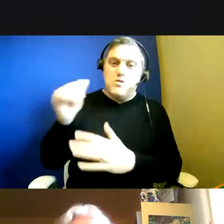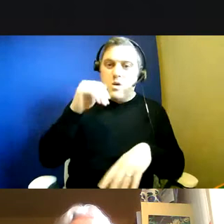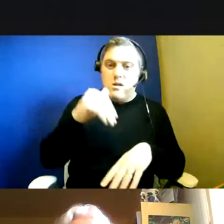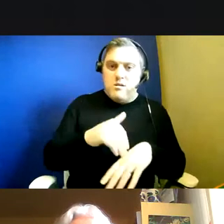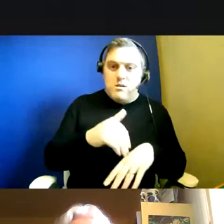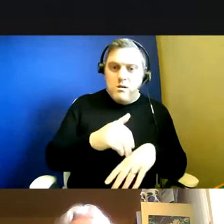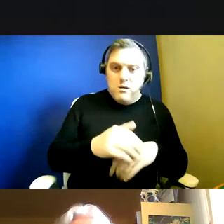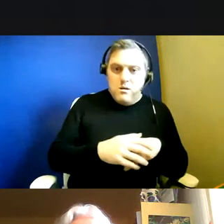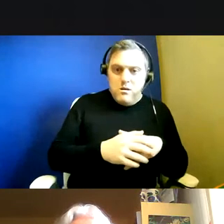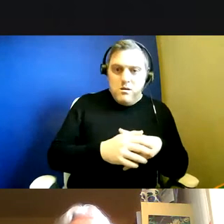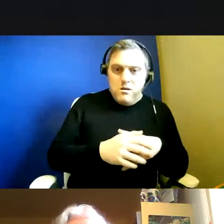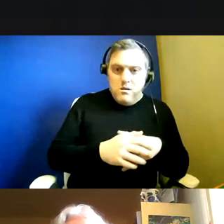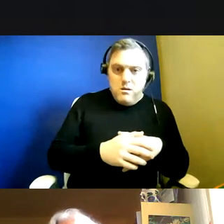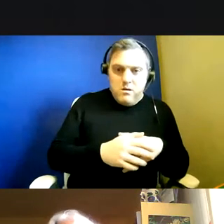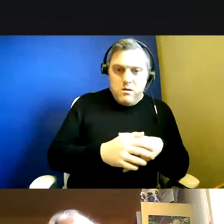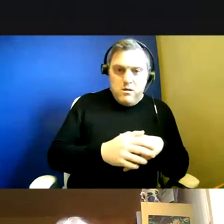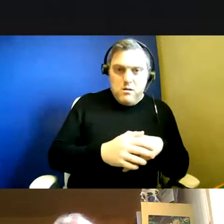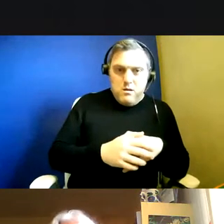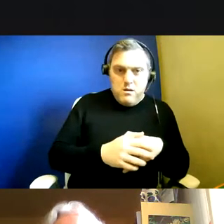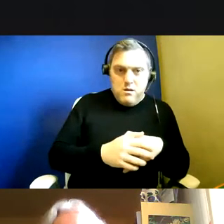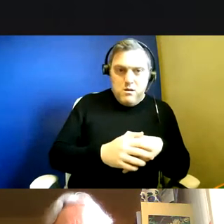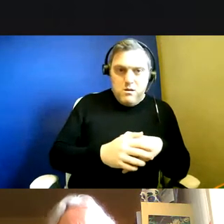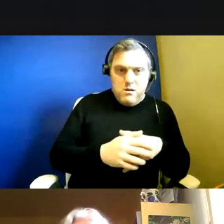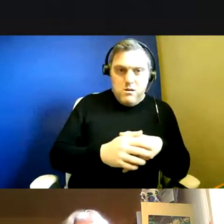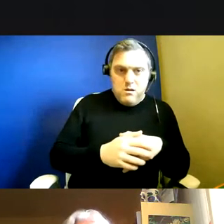Kath, I don't know if you want to.